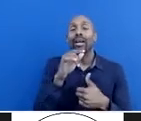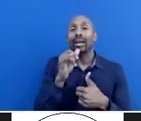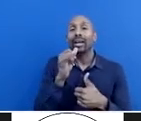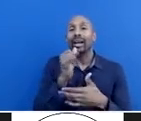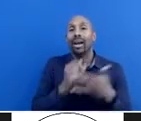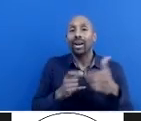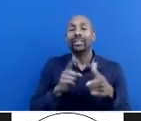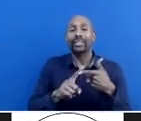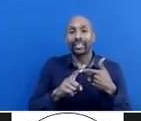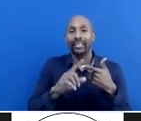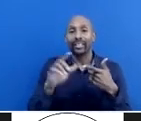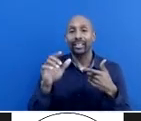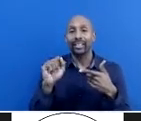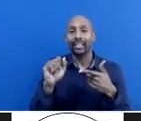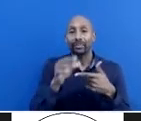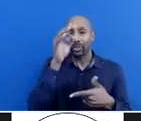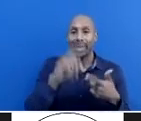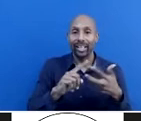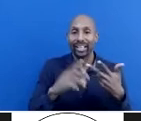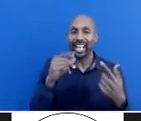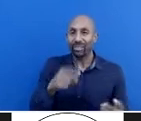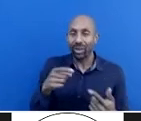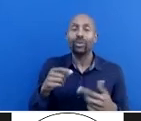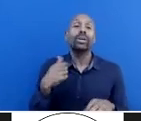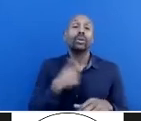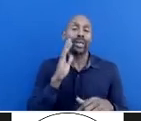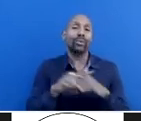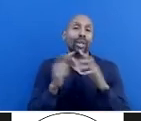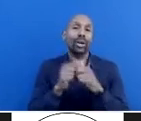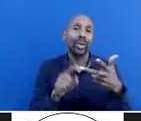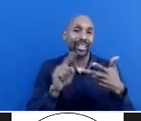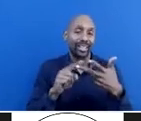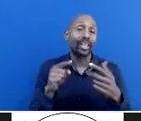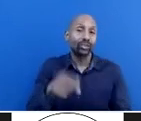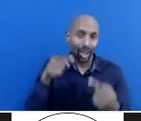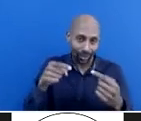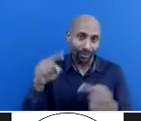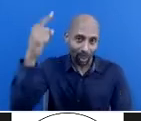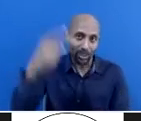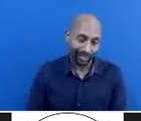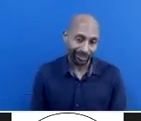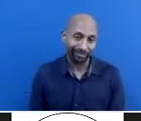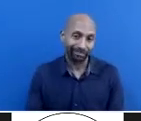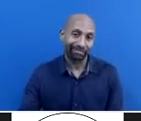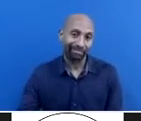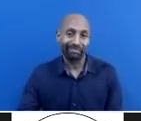to spirituality, and we'll come back to where we started with the art, okay? So first, the struggle.